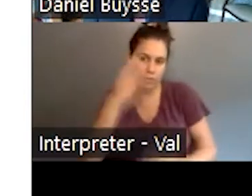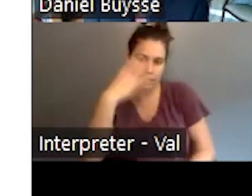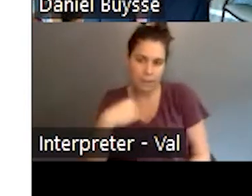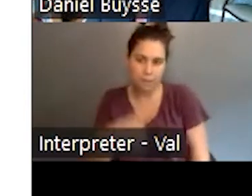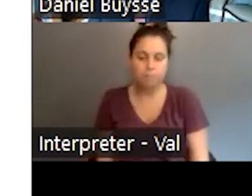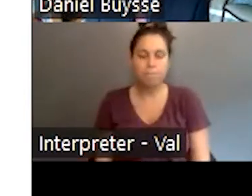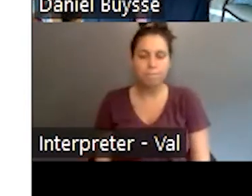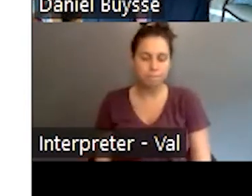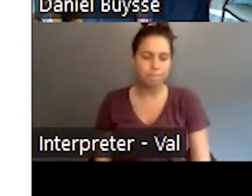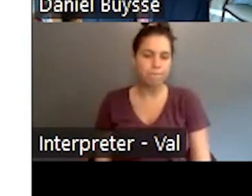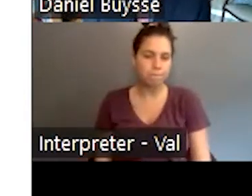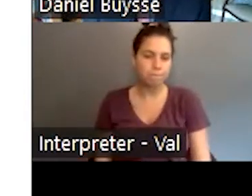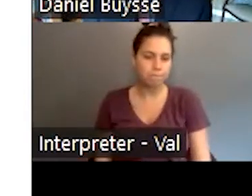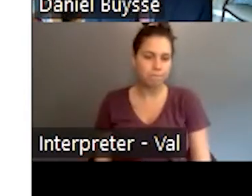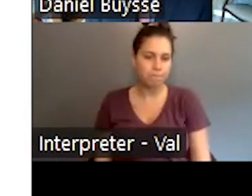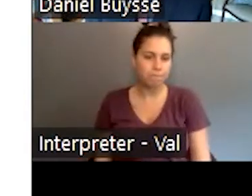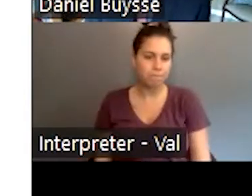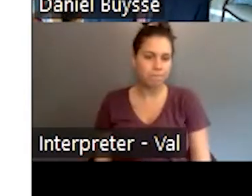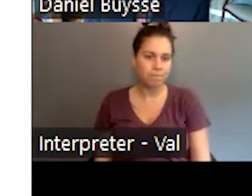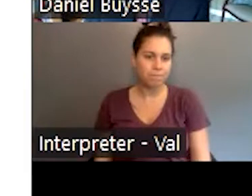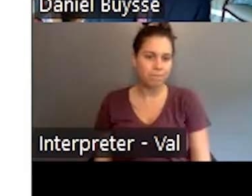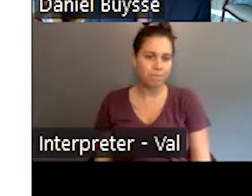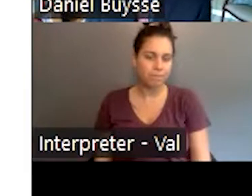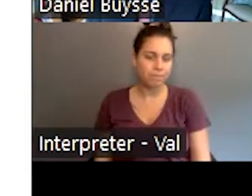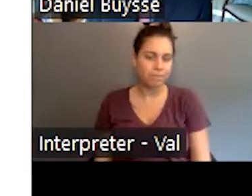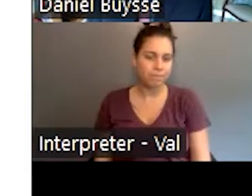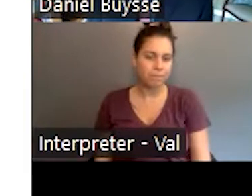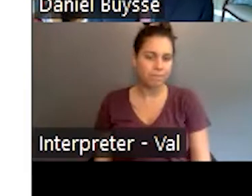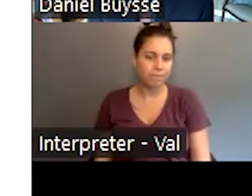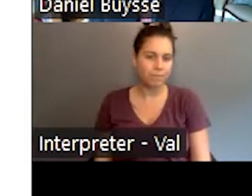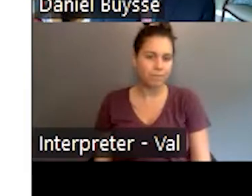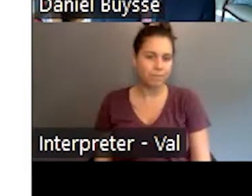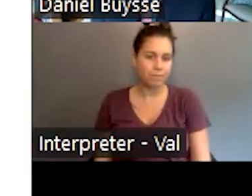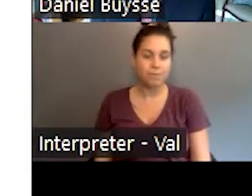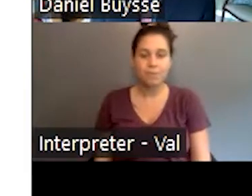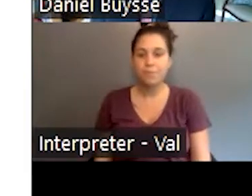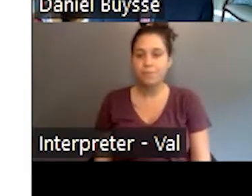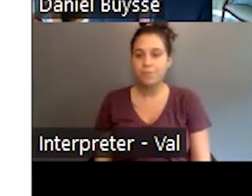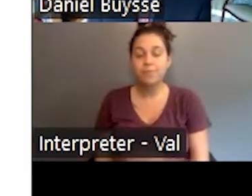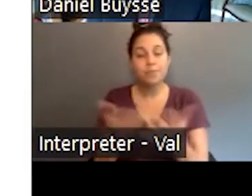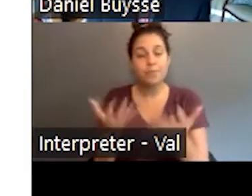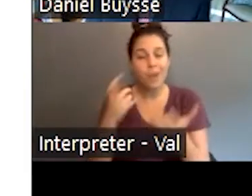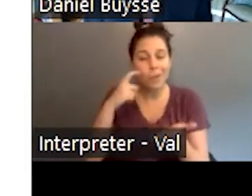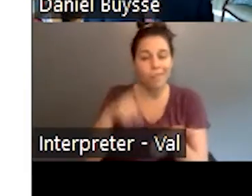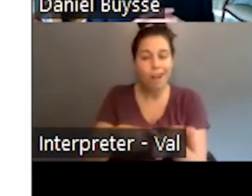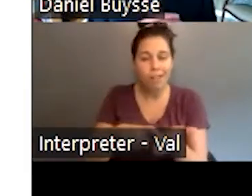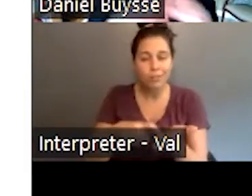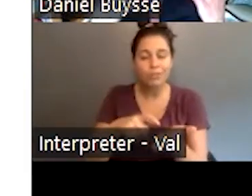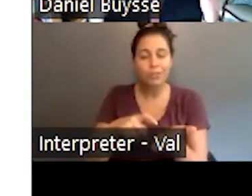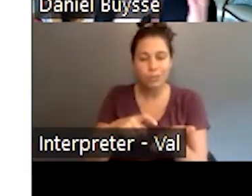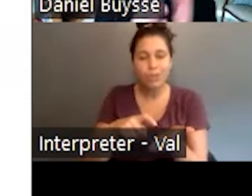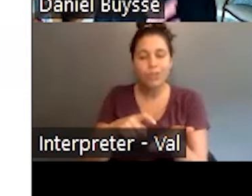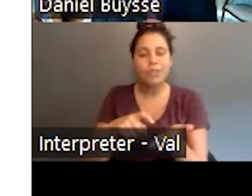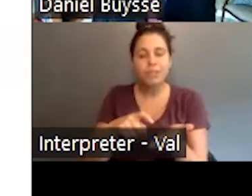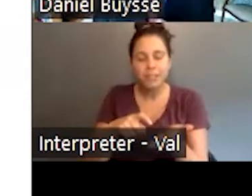is what we have planned next. Now, I want to acknowledge as well that we